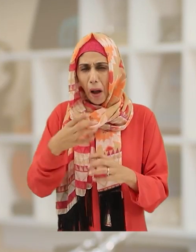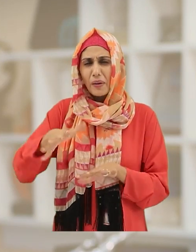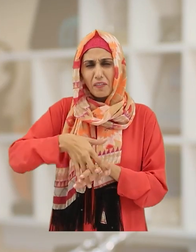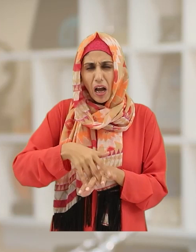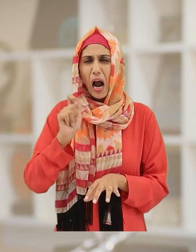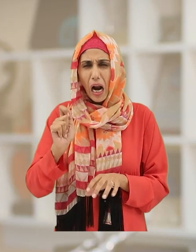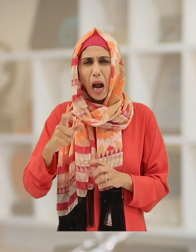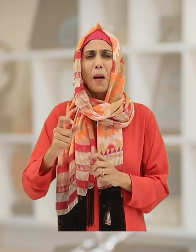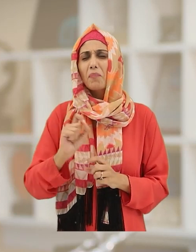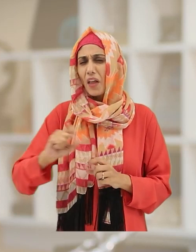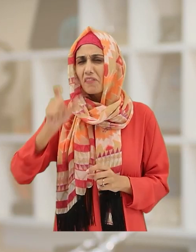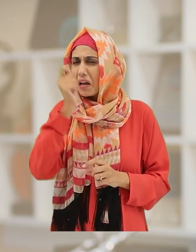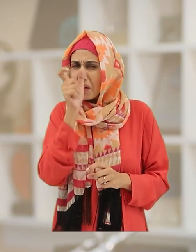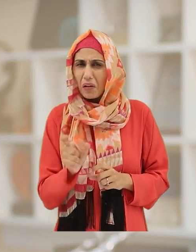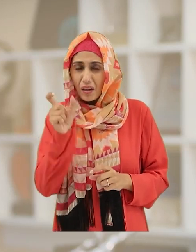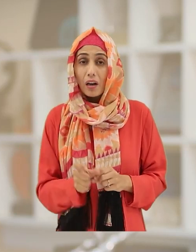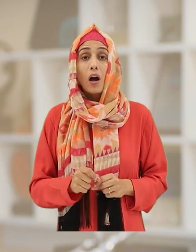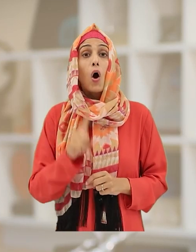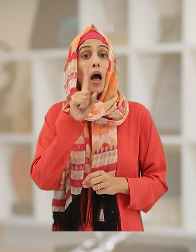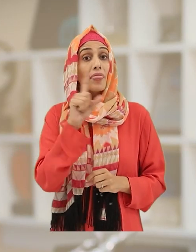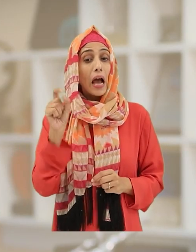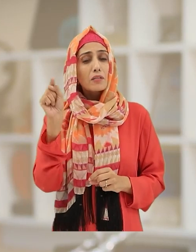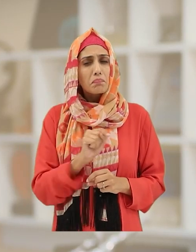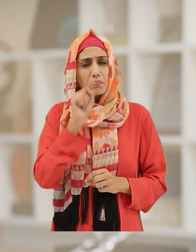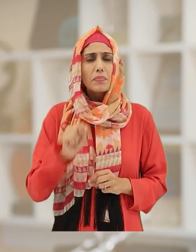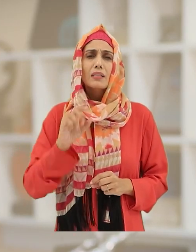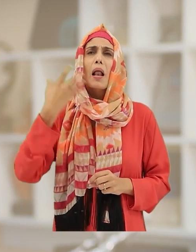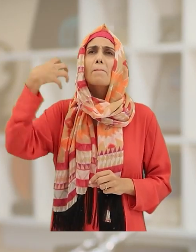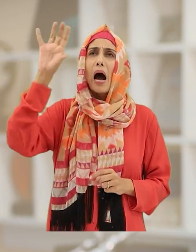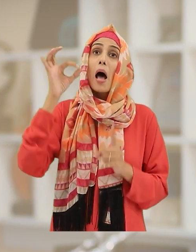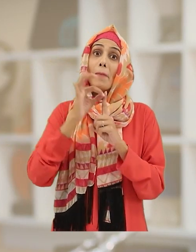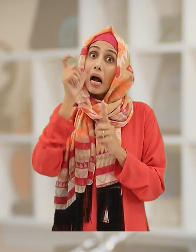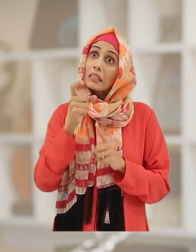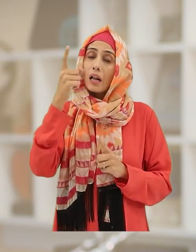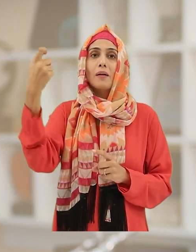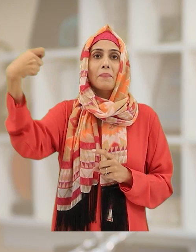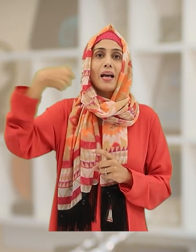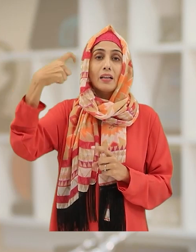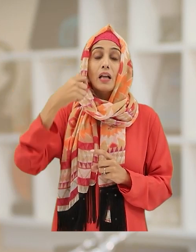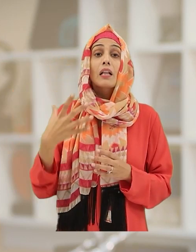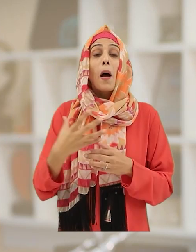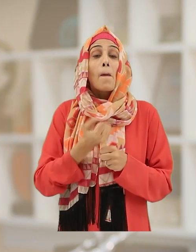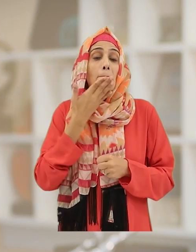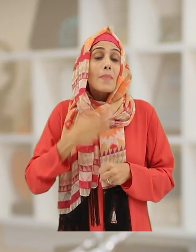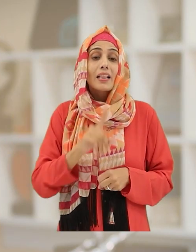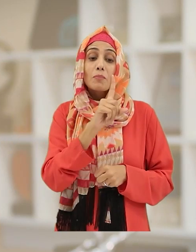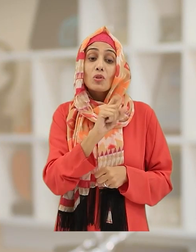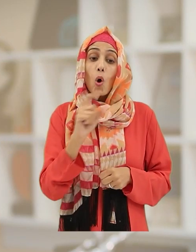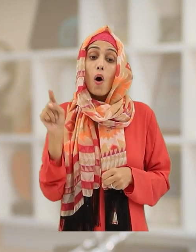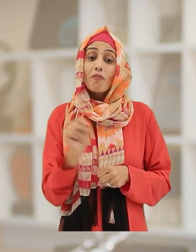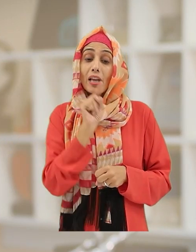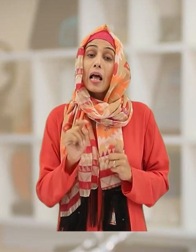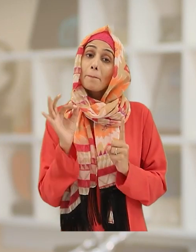or philanthropic. And in fact, the other 10% comes from the diaspora abroad. So really it's 100%